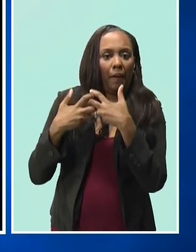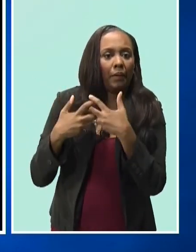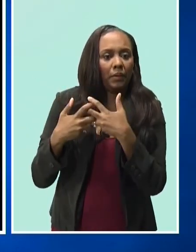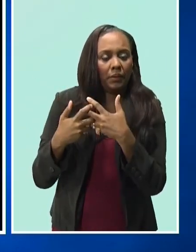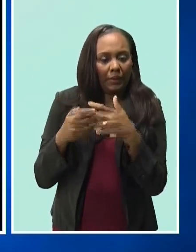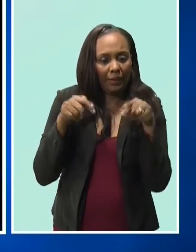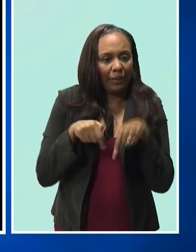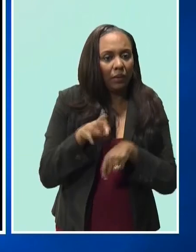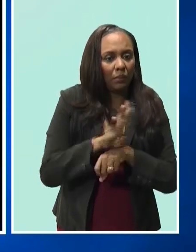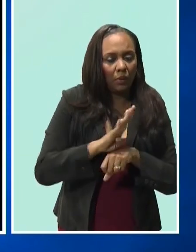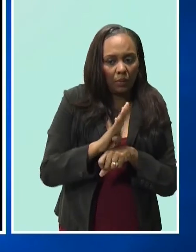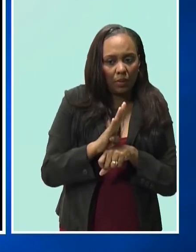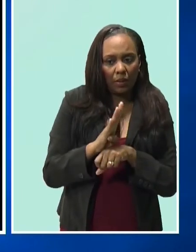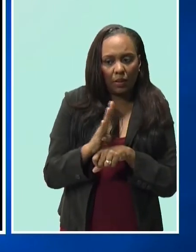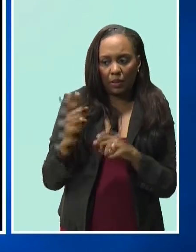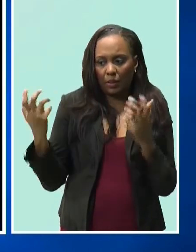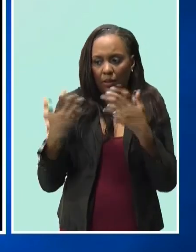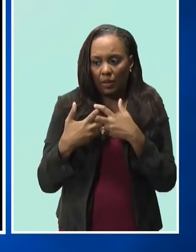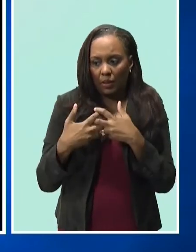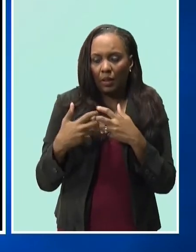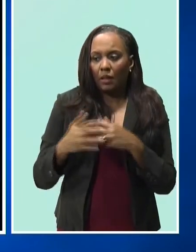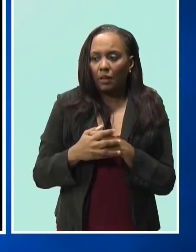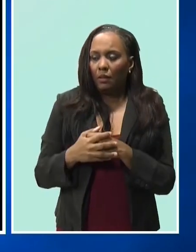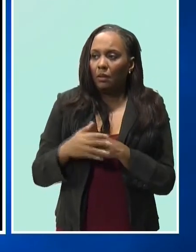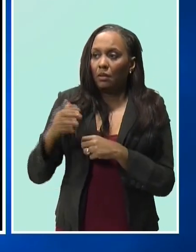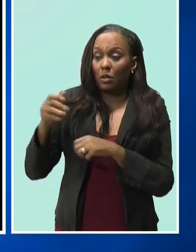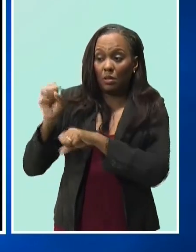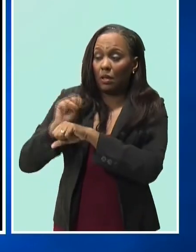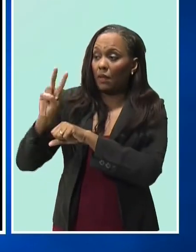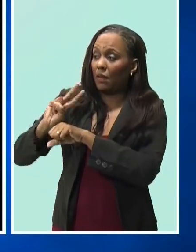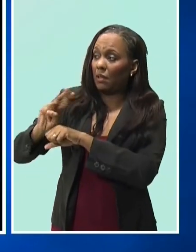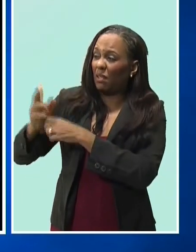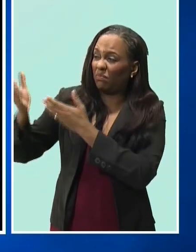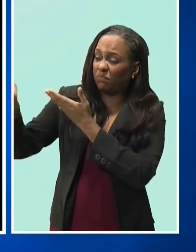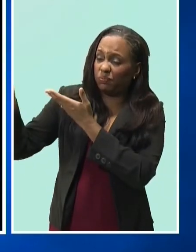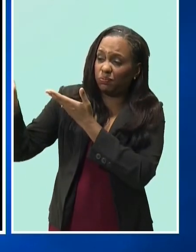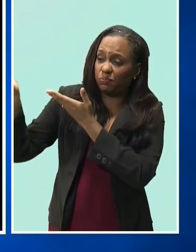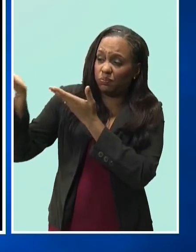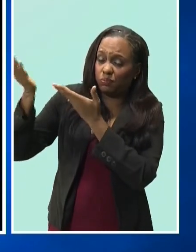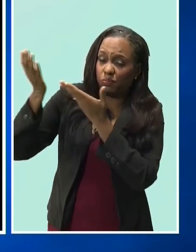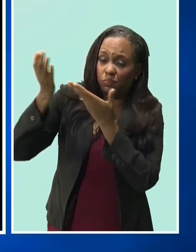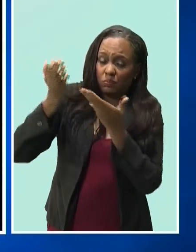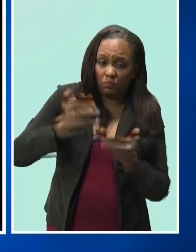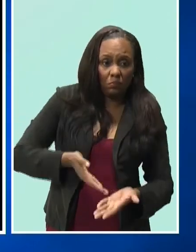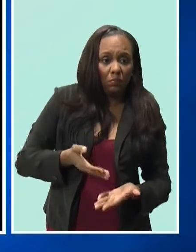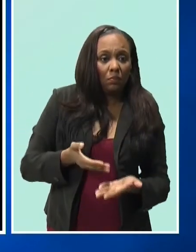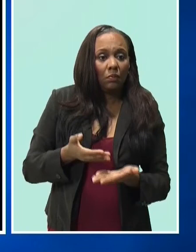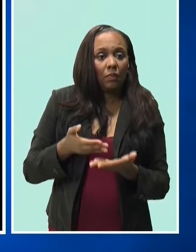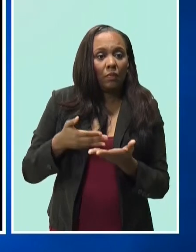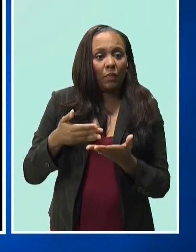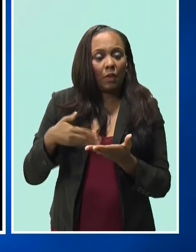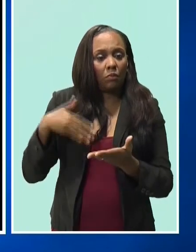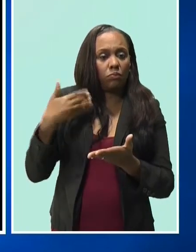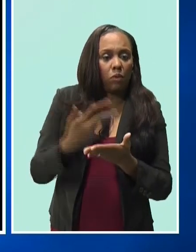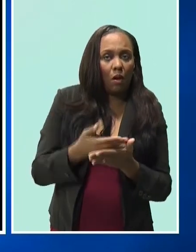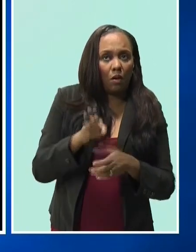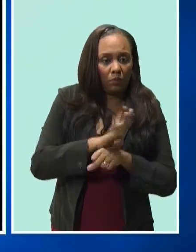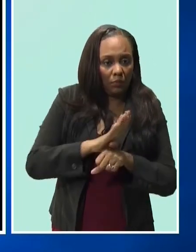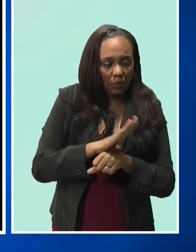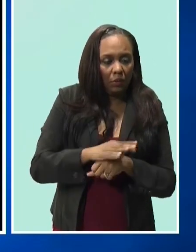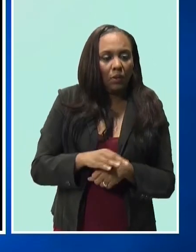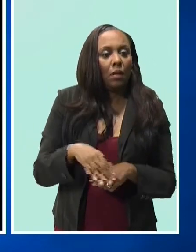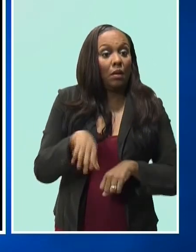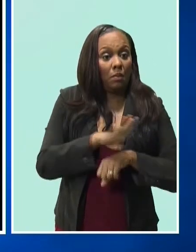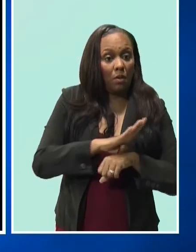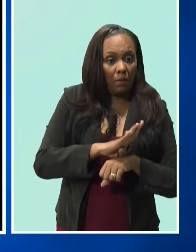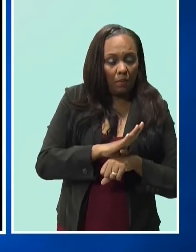Barbados, and they will send the produce from St. Vincent and the Grenadines to Barbados. Their counterparts in